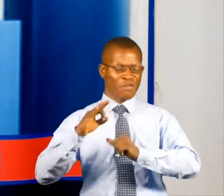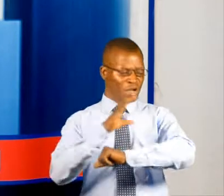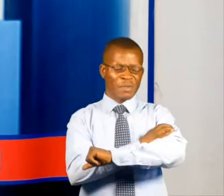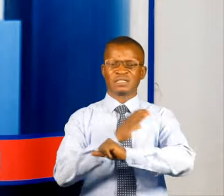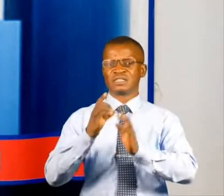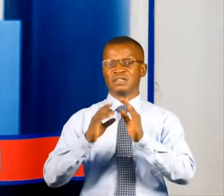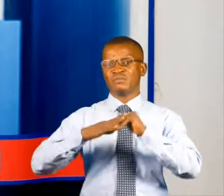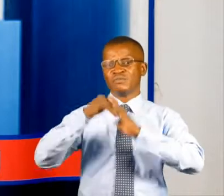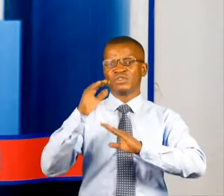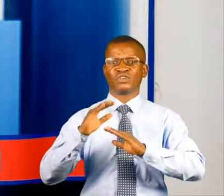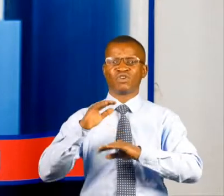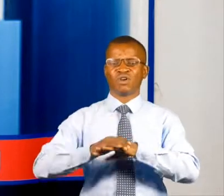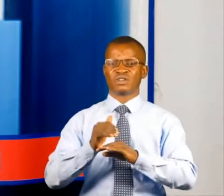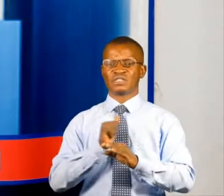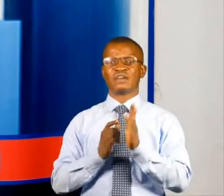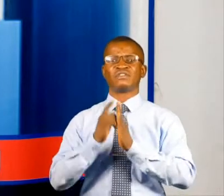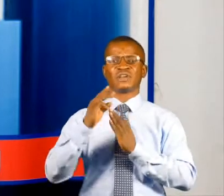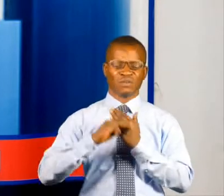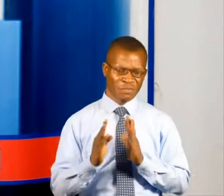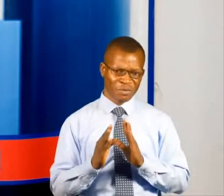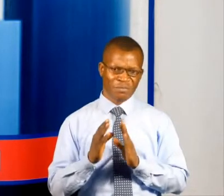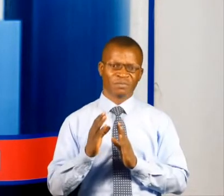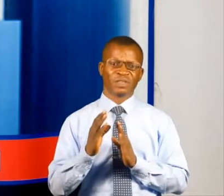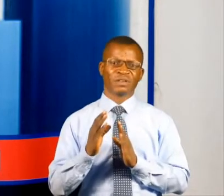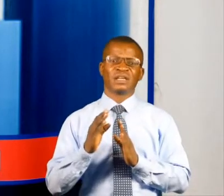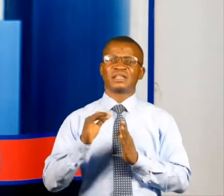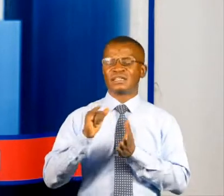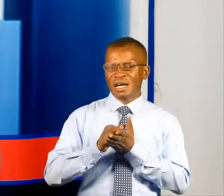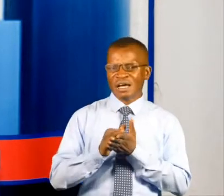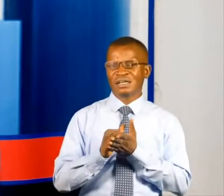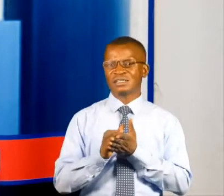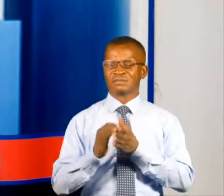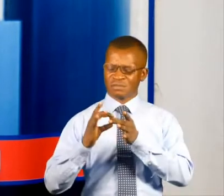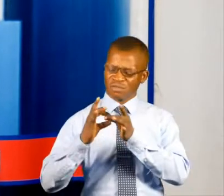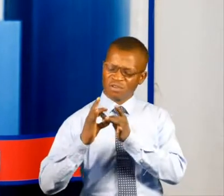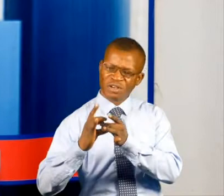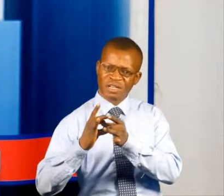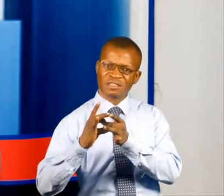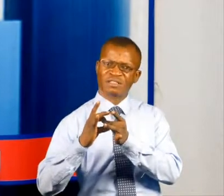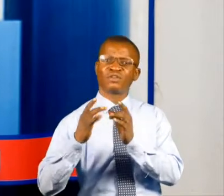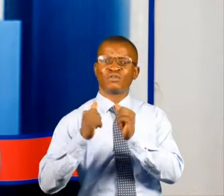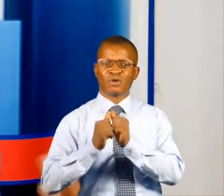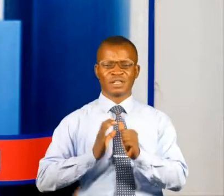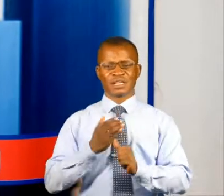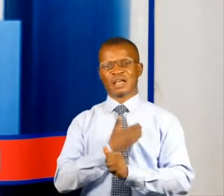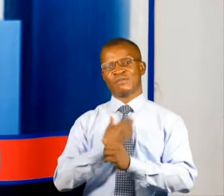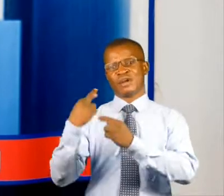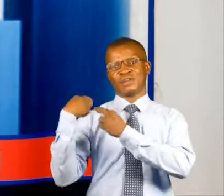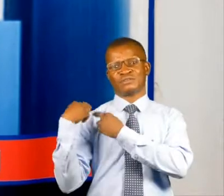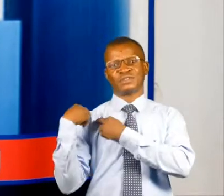those courses or capacity building or self-development, career development pursuits that seeks to, that connects